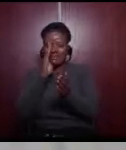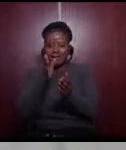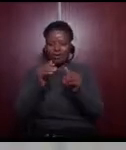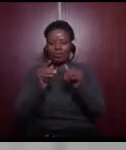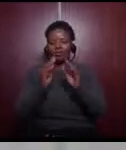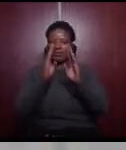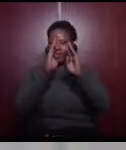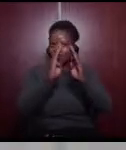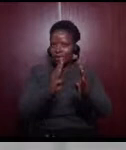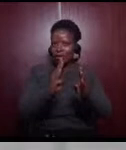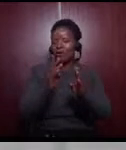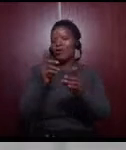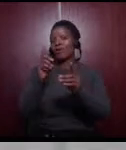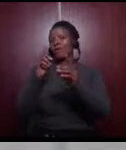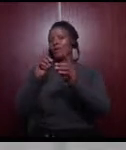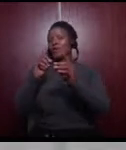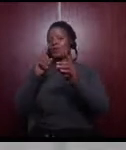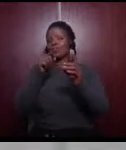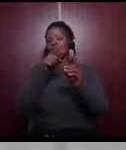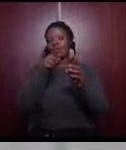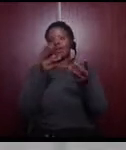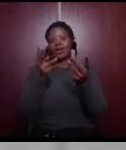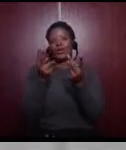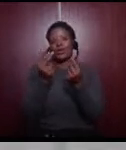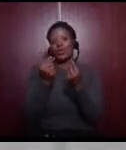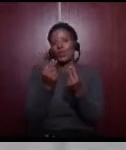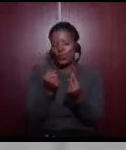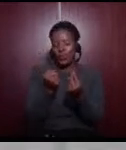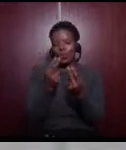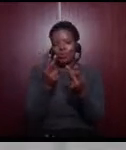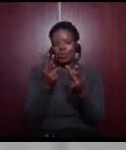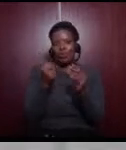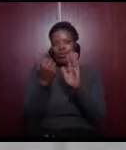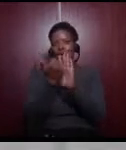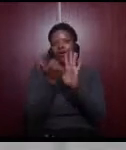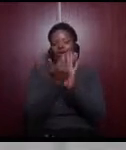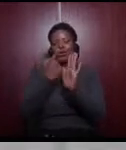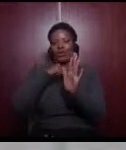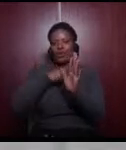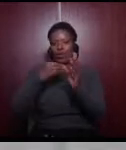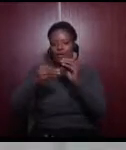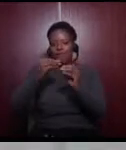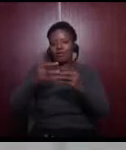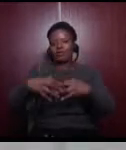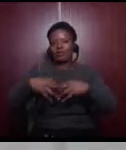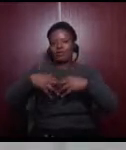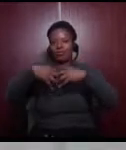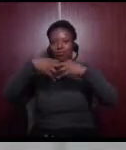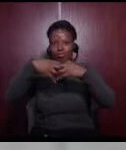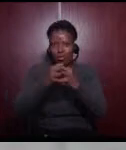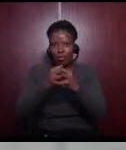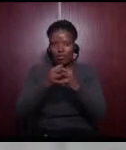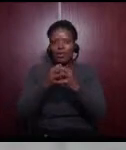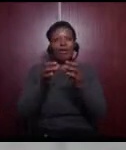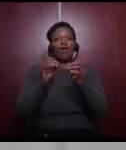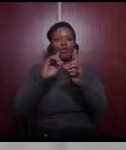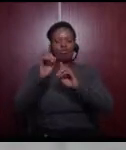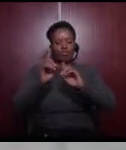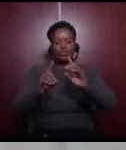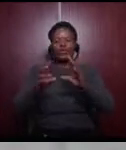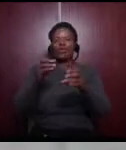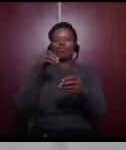about the Disaster Relief and National Social Development Fund with a specific objective, which is to